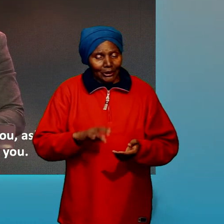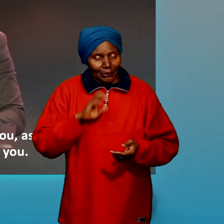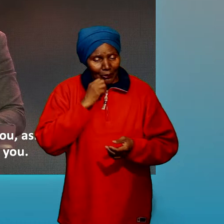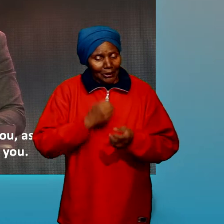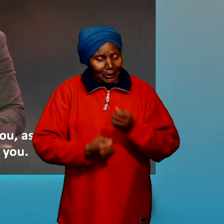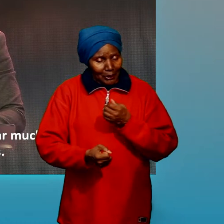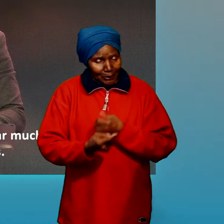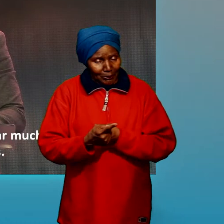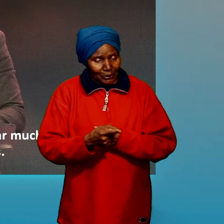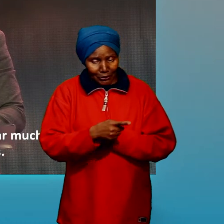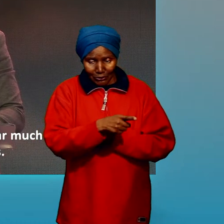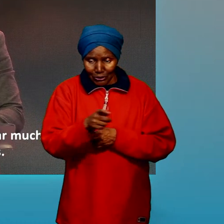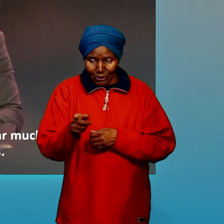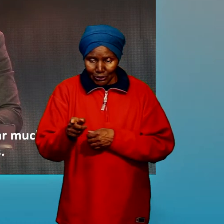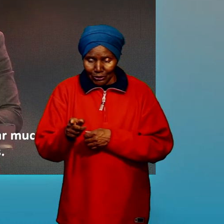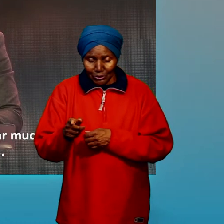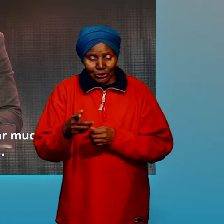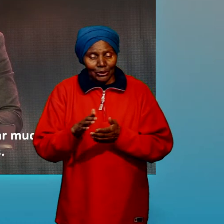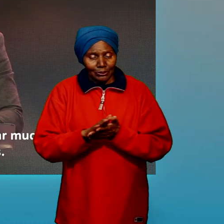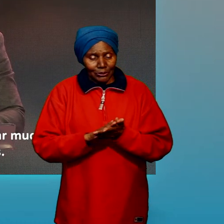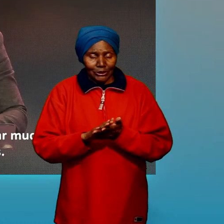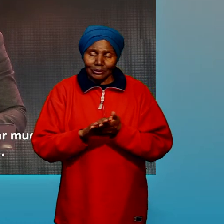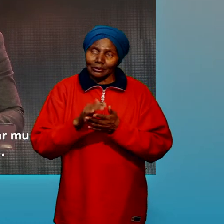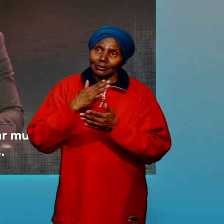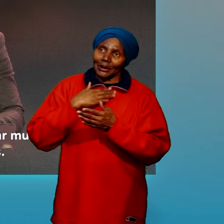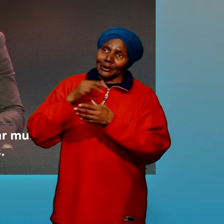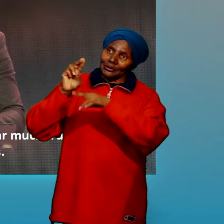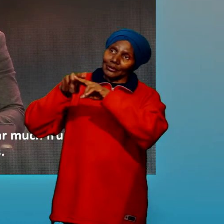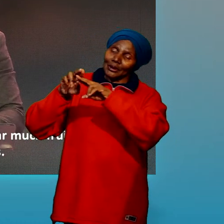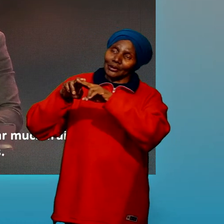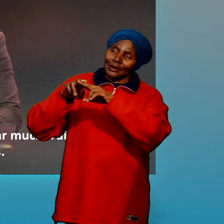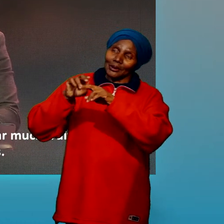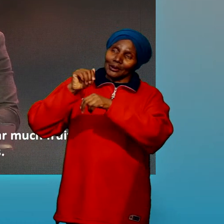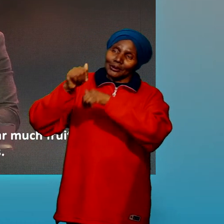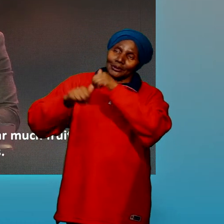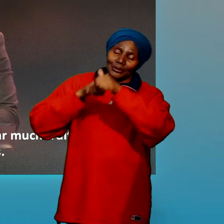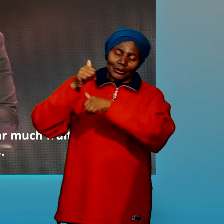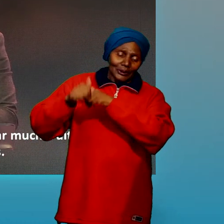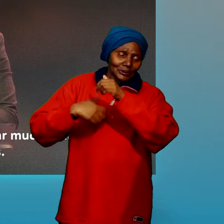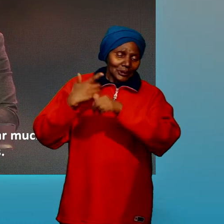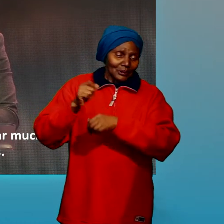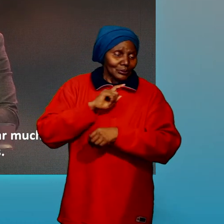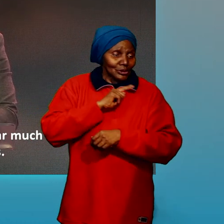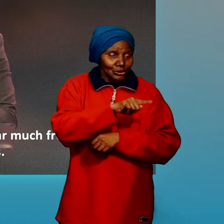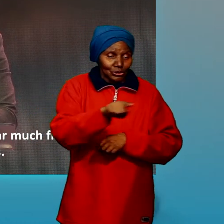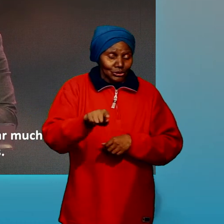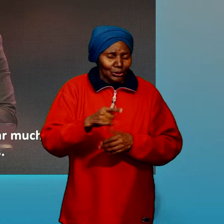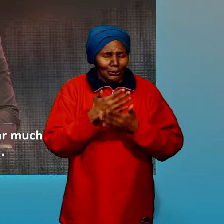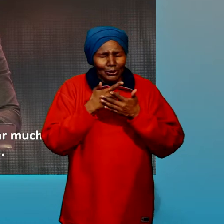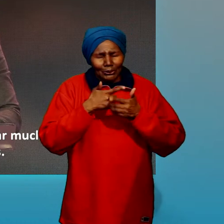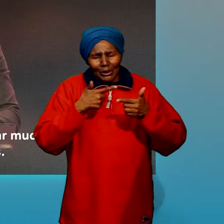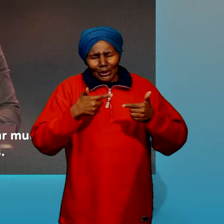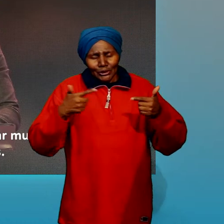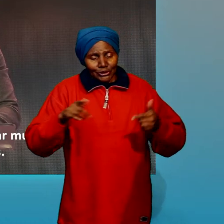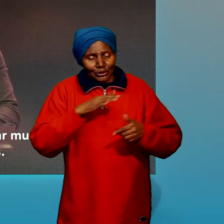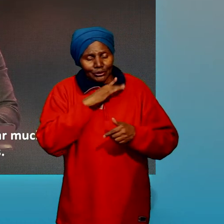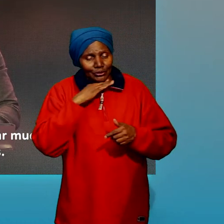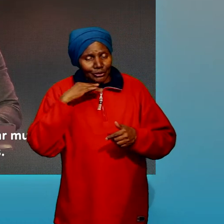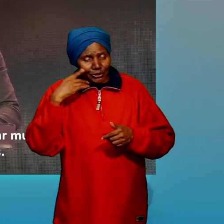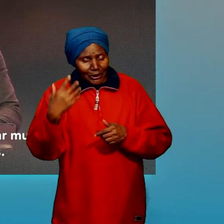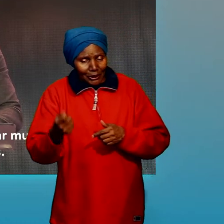done for you. By this my Father is glorified, that you bear much fruit, and so prove to be